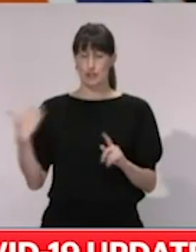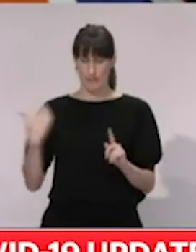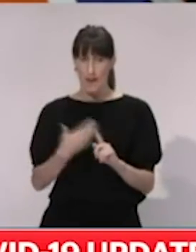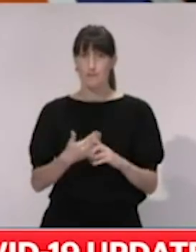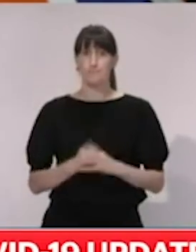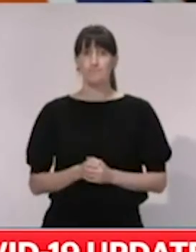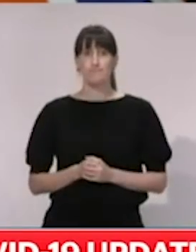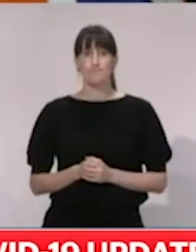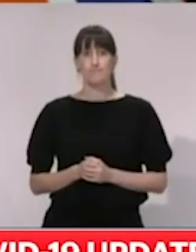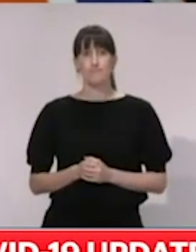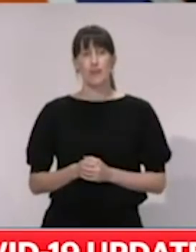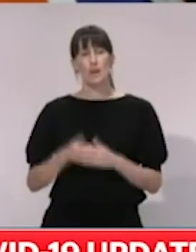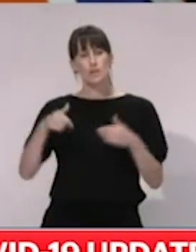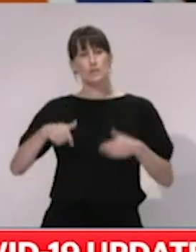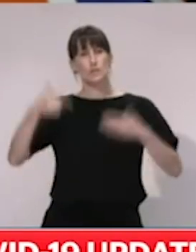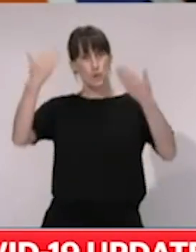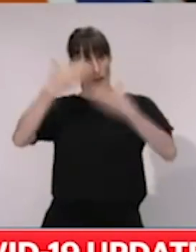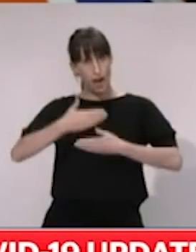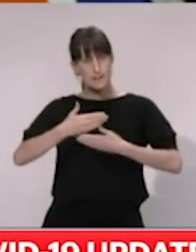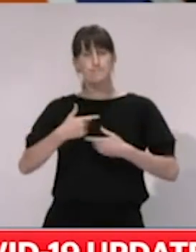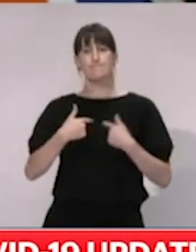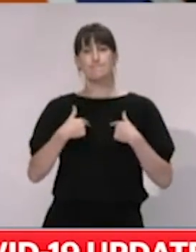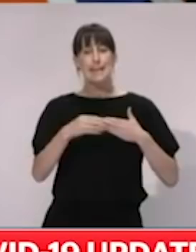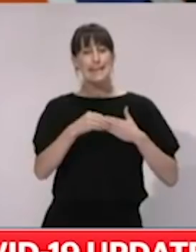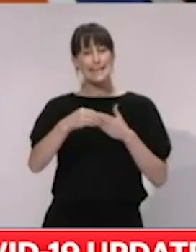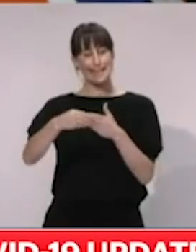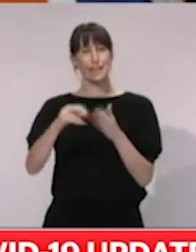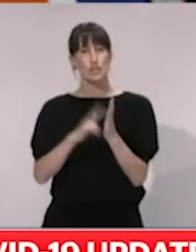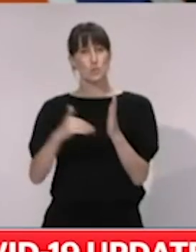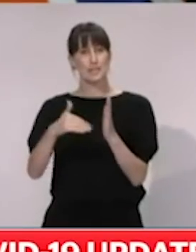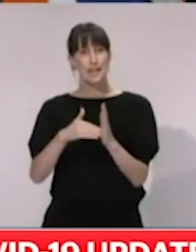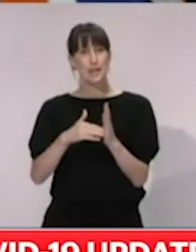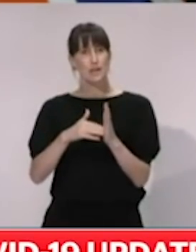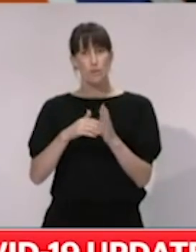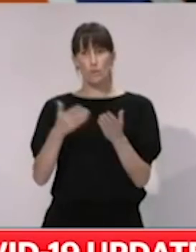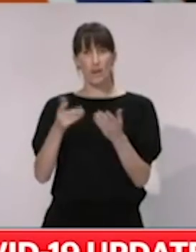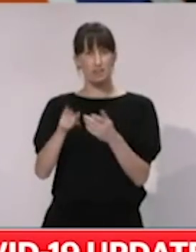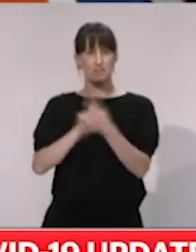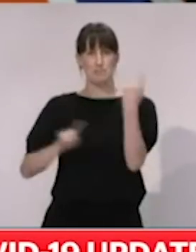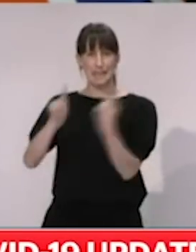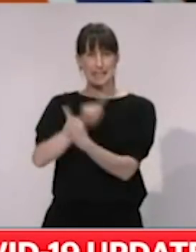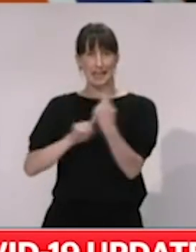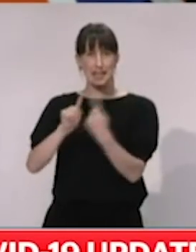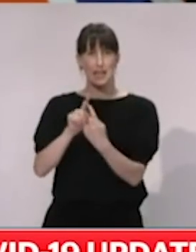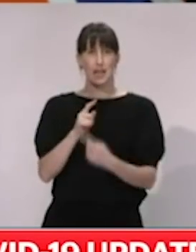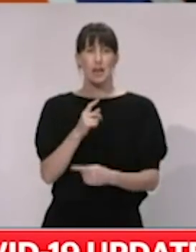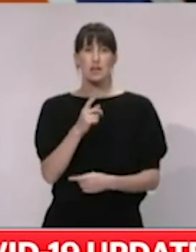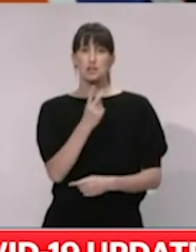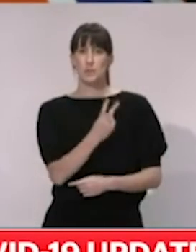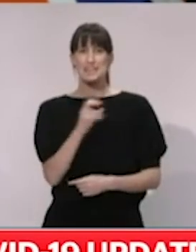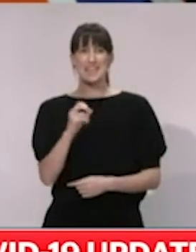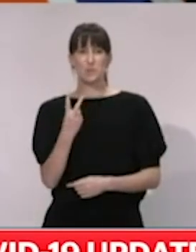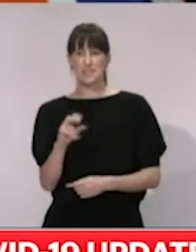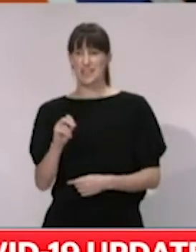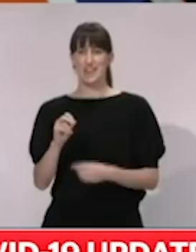Tonight I'll be leading the New Zealand delegation at the 2020 World Health Assembly. This is held annually in Geneva,